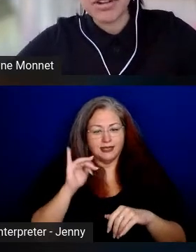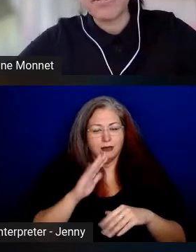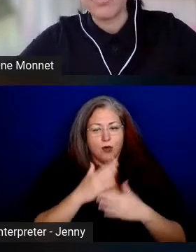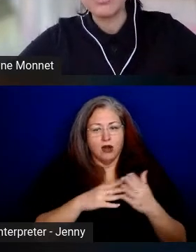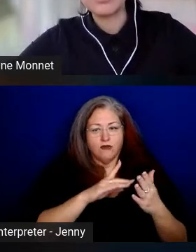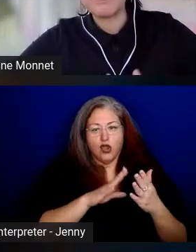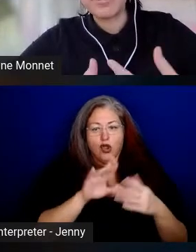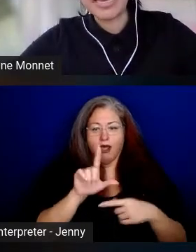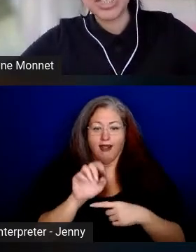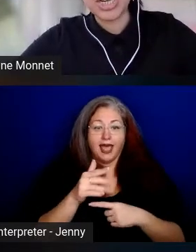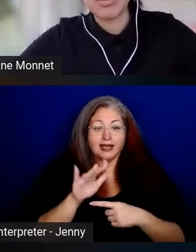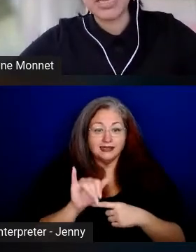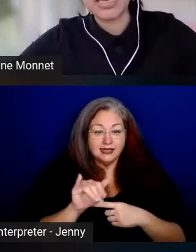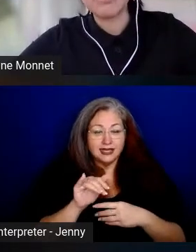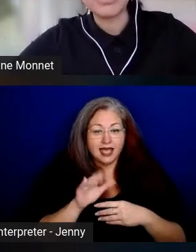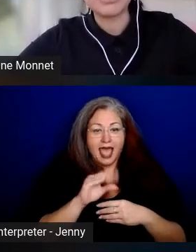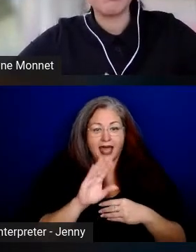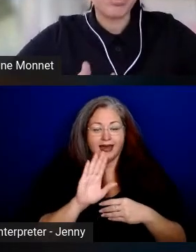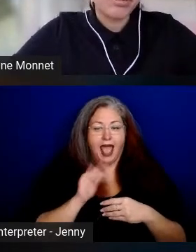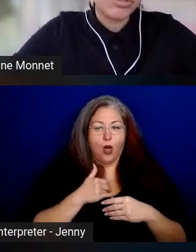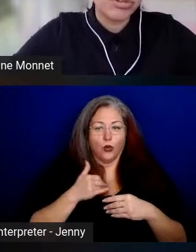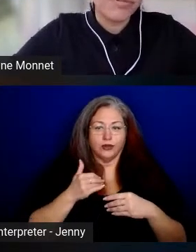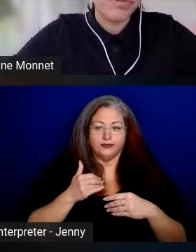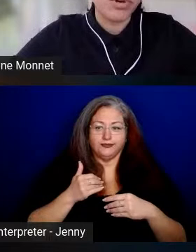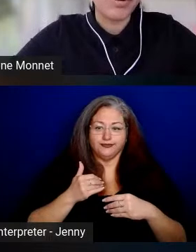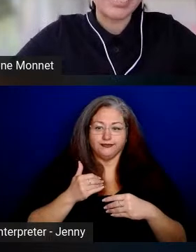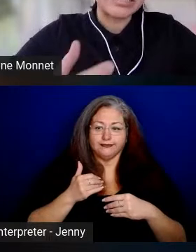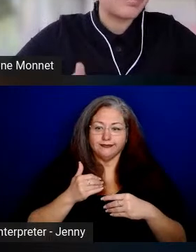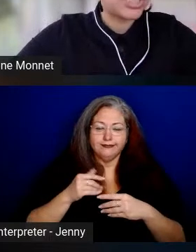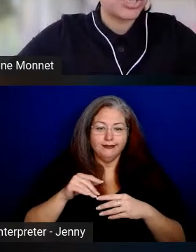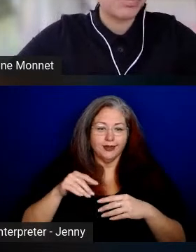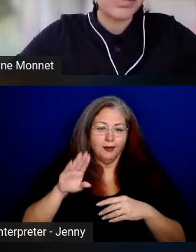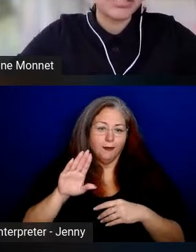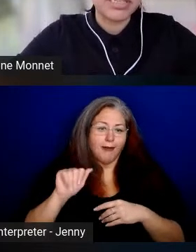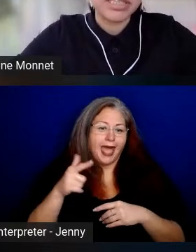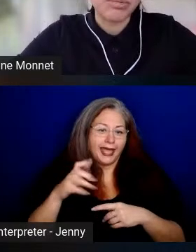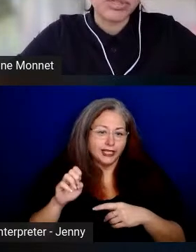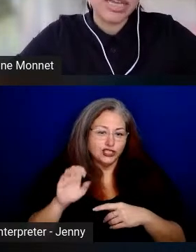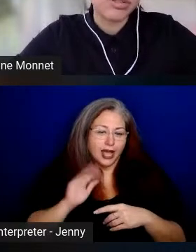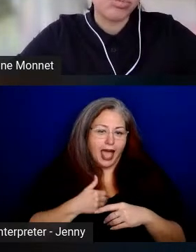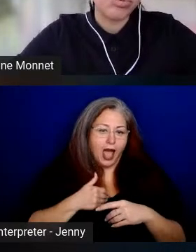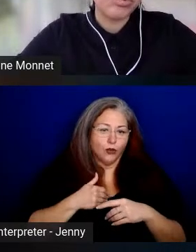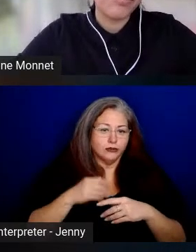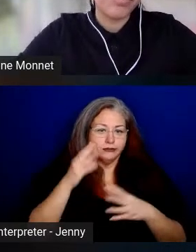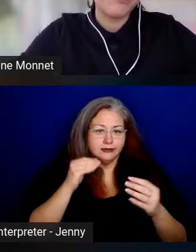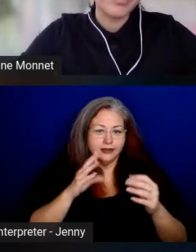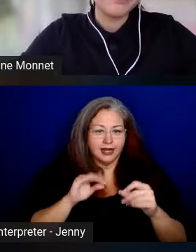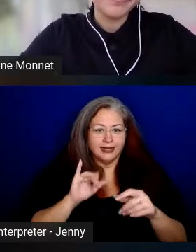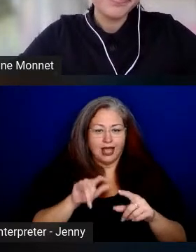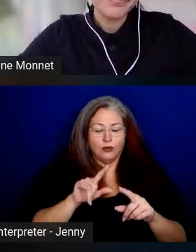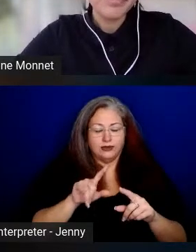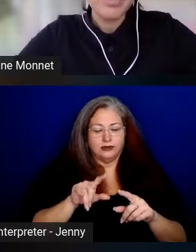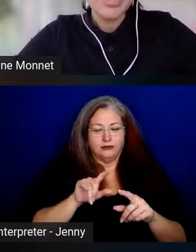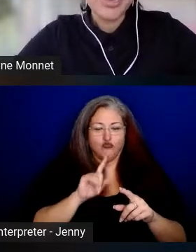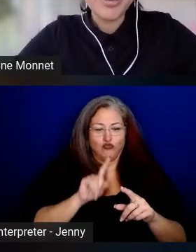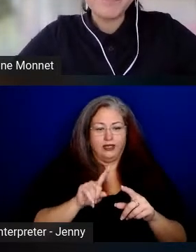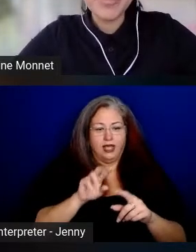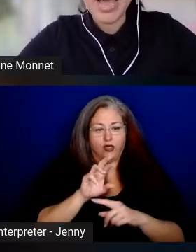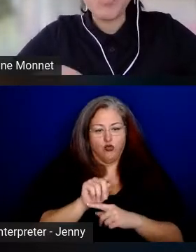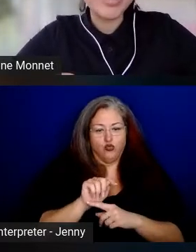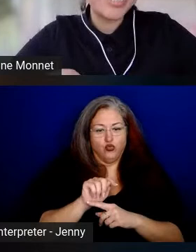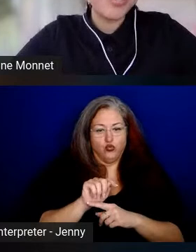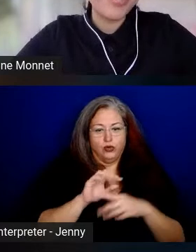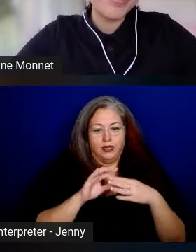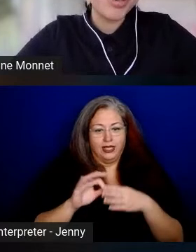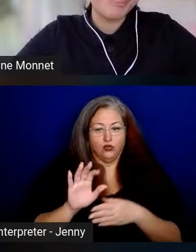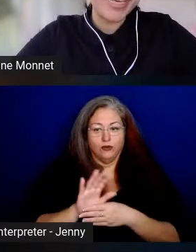and part of that baggage that we carry, and part also of, you know, assimilation policies that was at the root of the film.